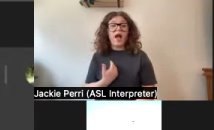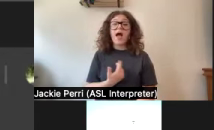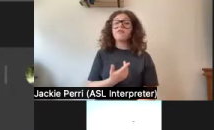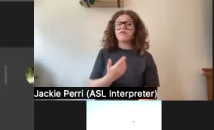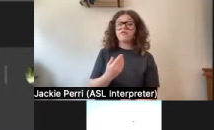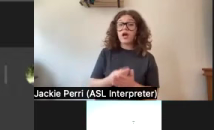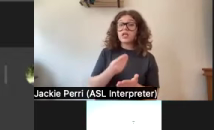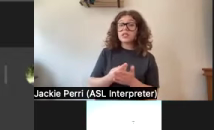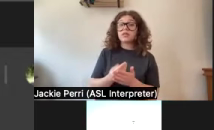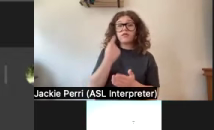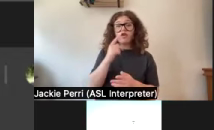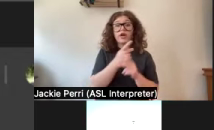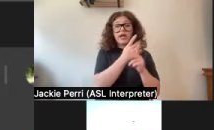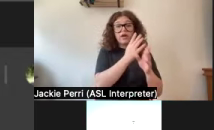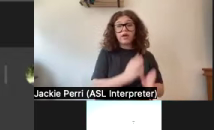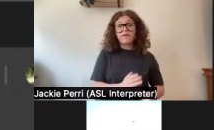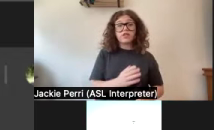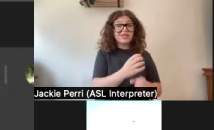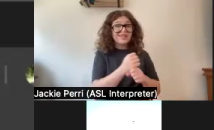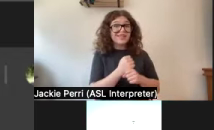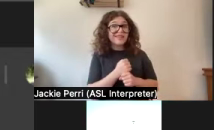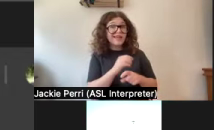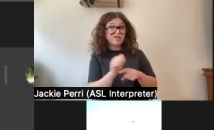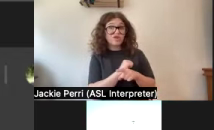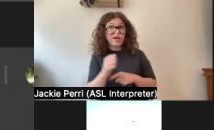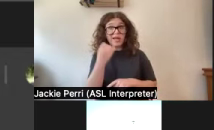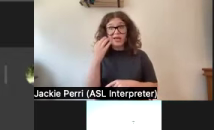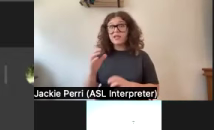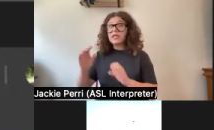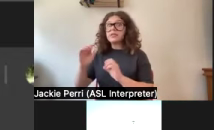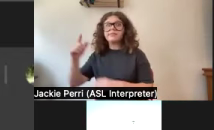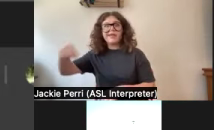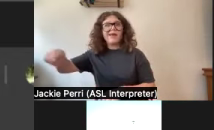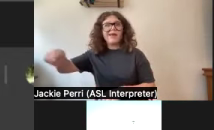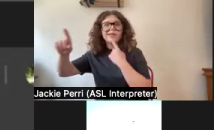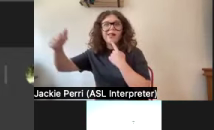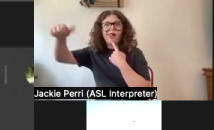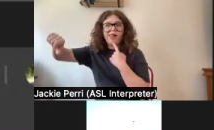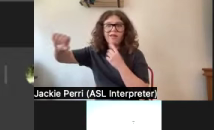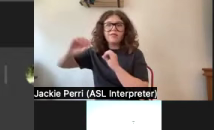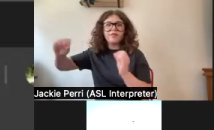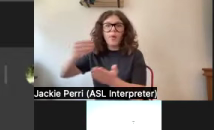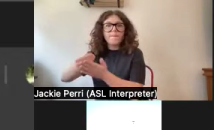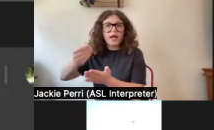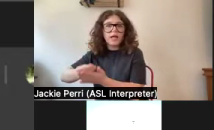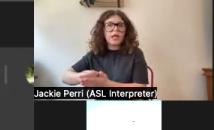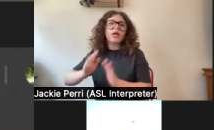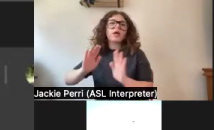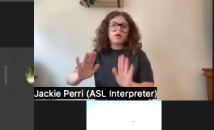So if the local school council says there isn't any money, or the principal says there isn't any money, you know that